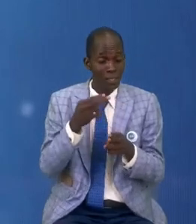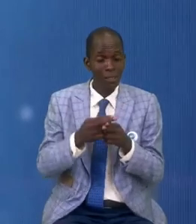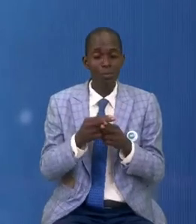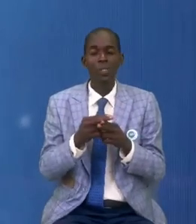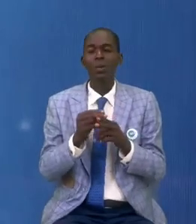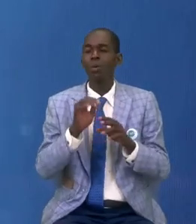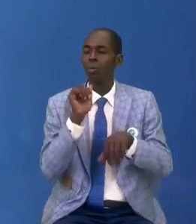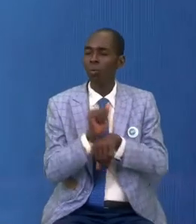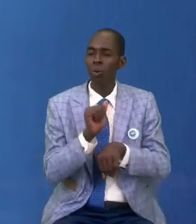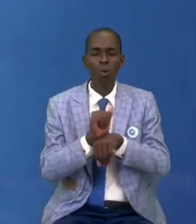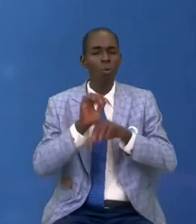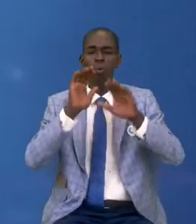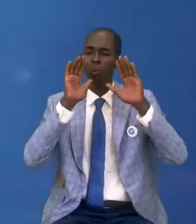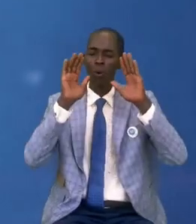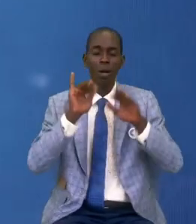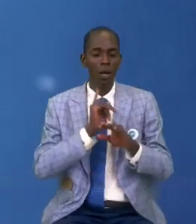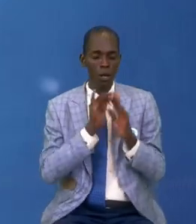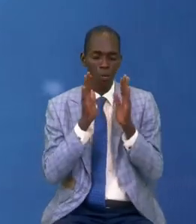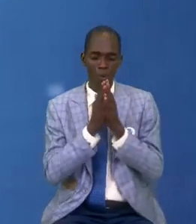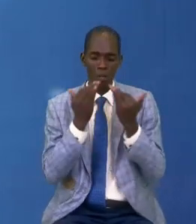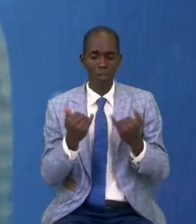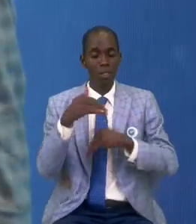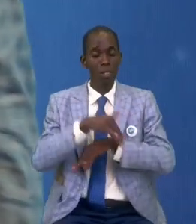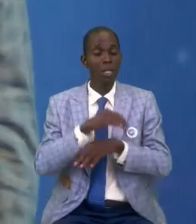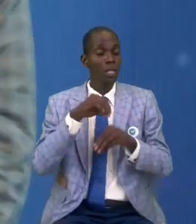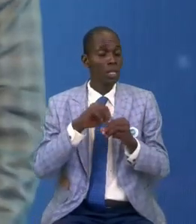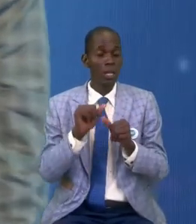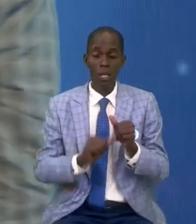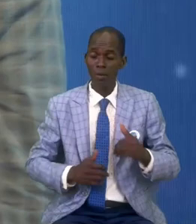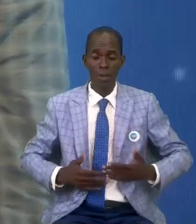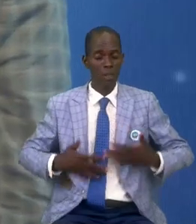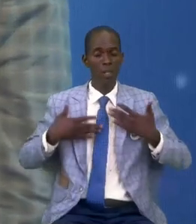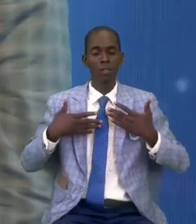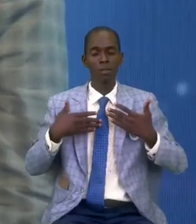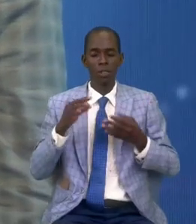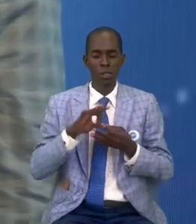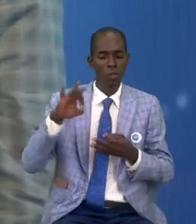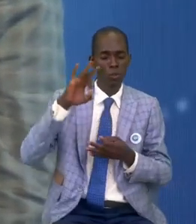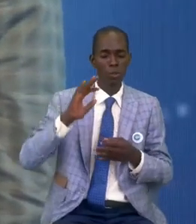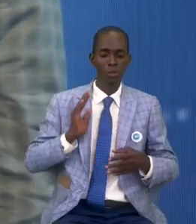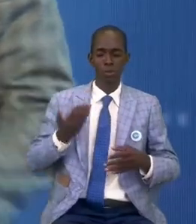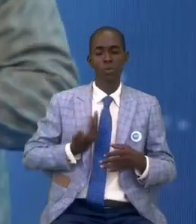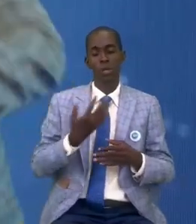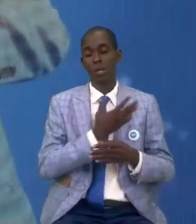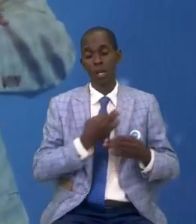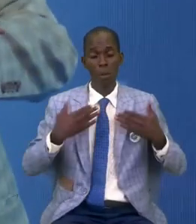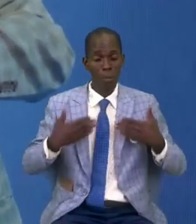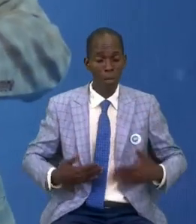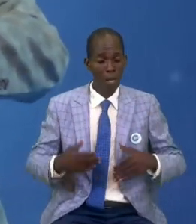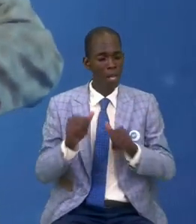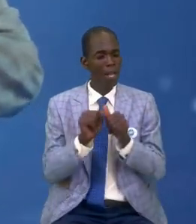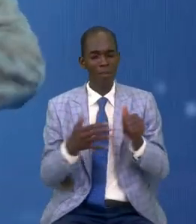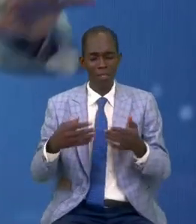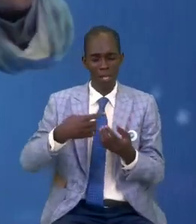life, spirit, soul, and body, everything around us, your wonder working power will